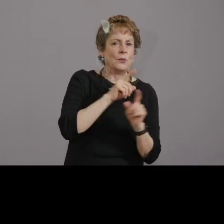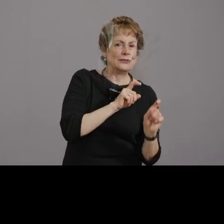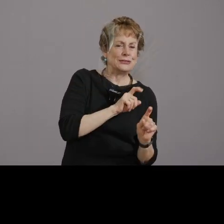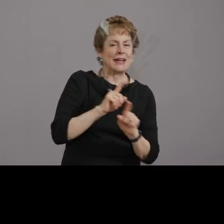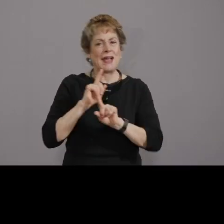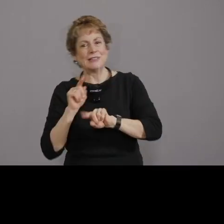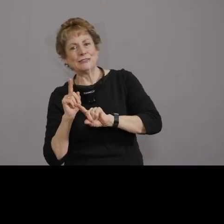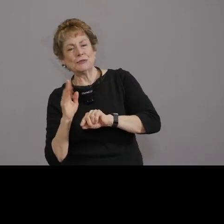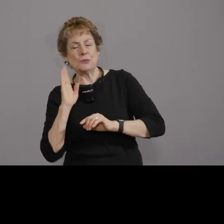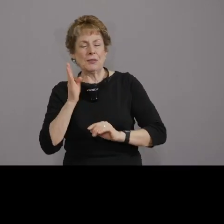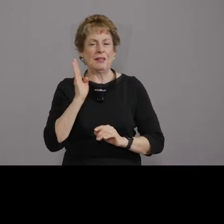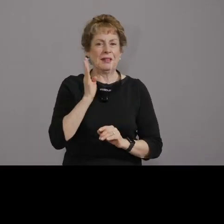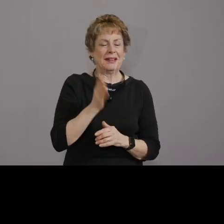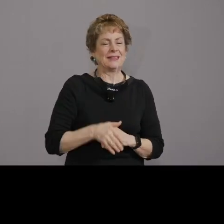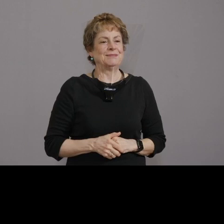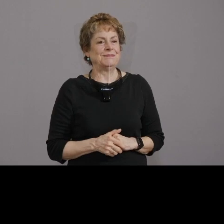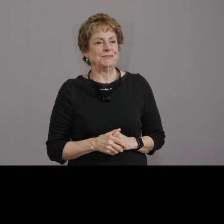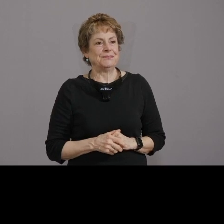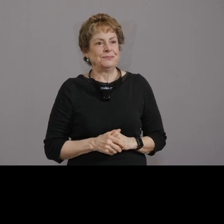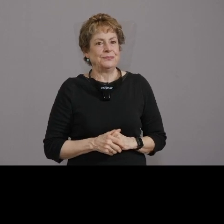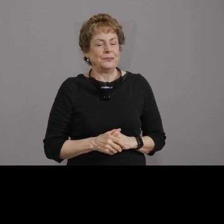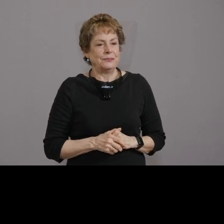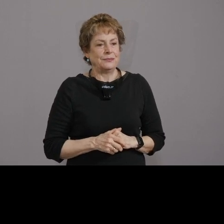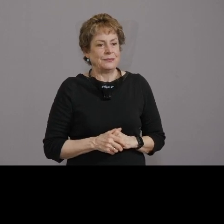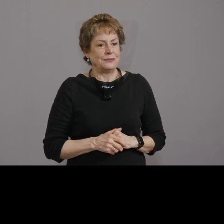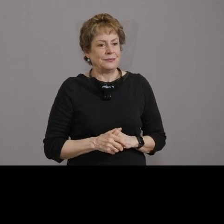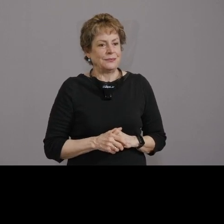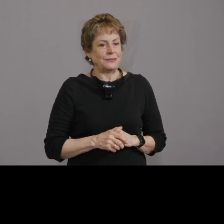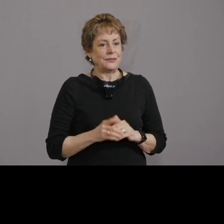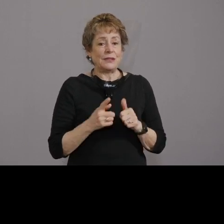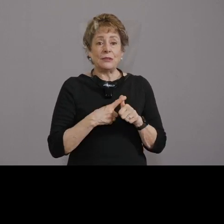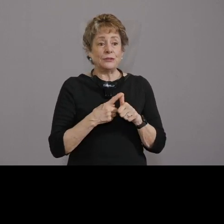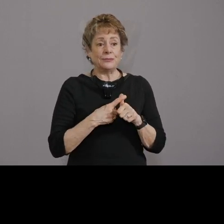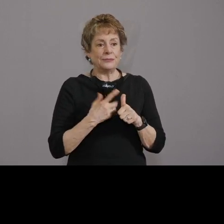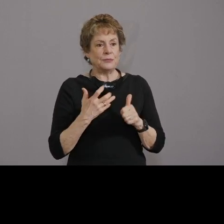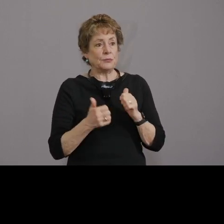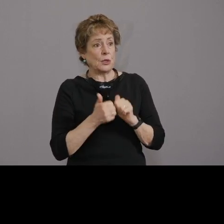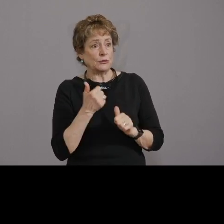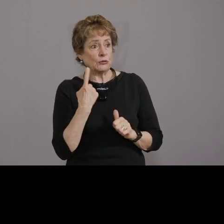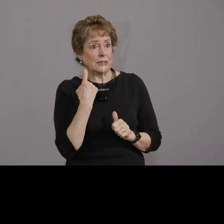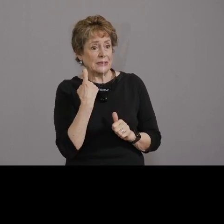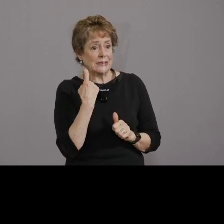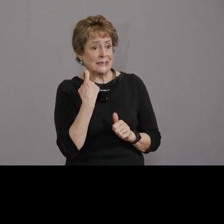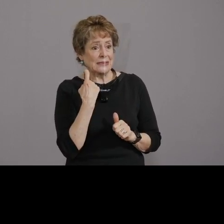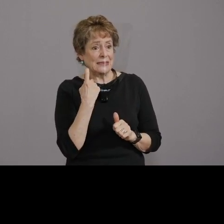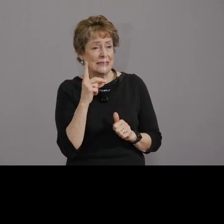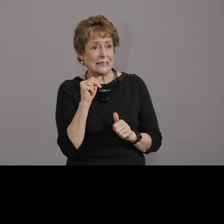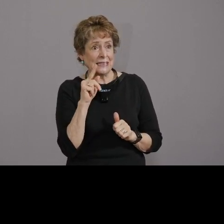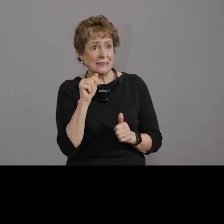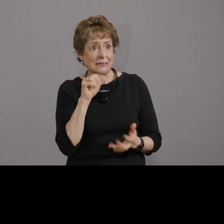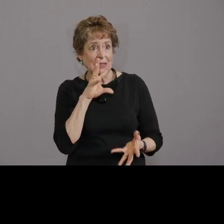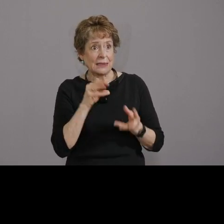So I'd like to take you through some of our most recent data to point out what we're seeing here at Arizona.